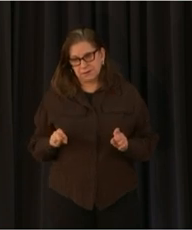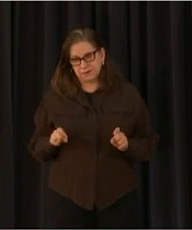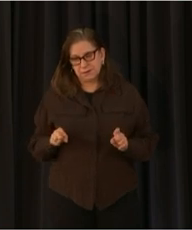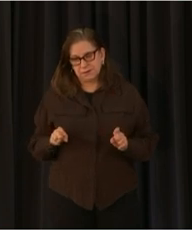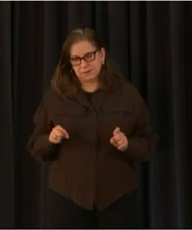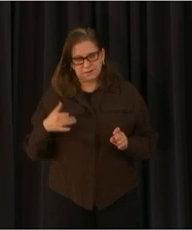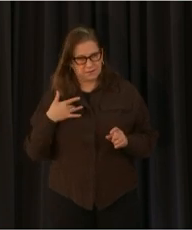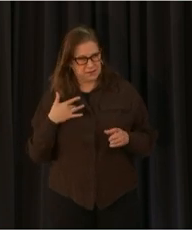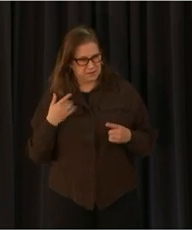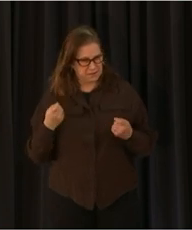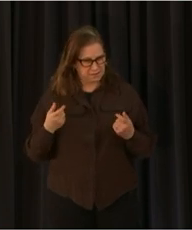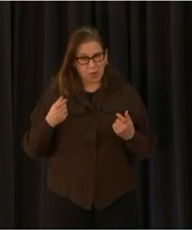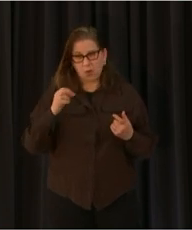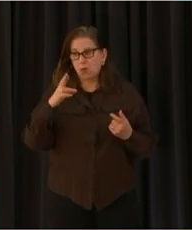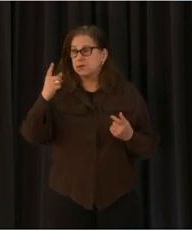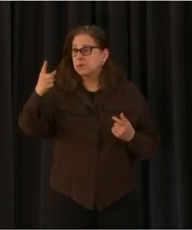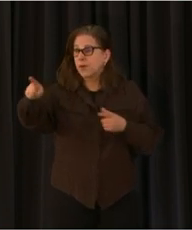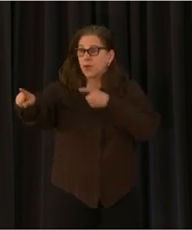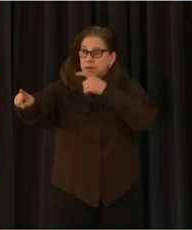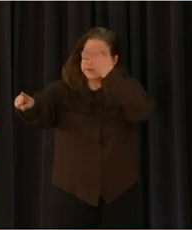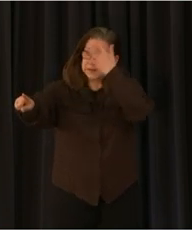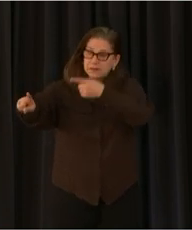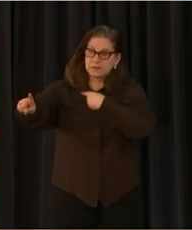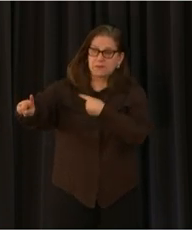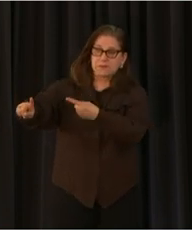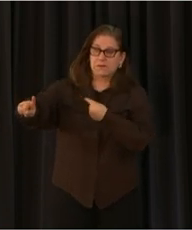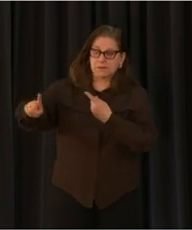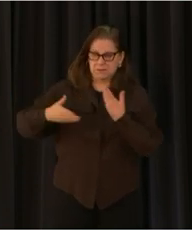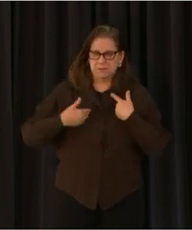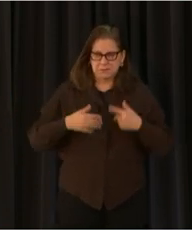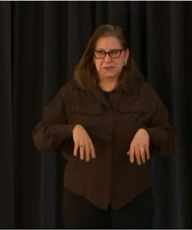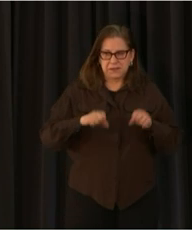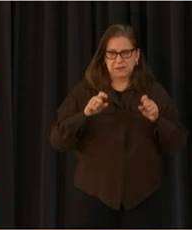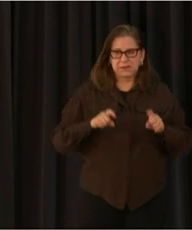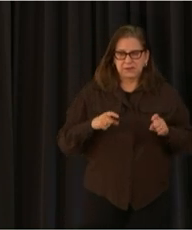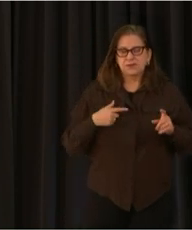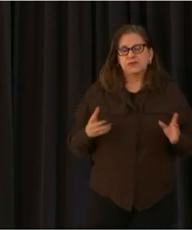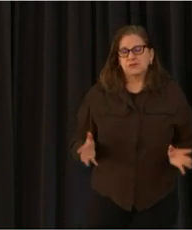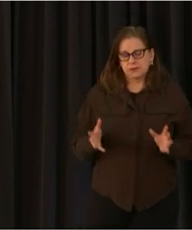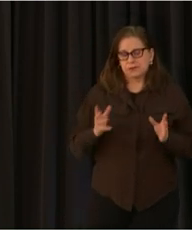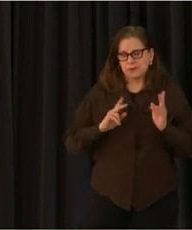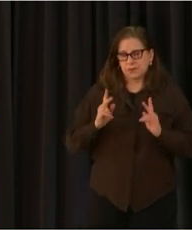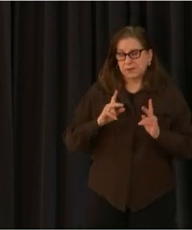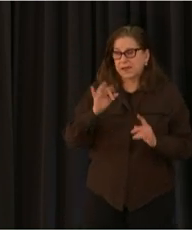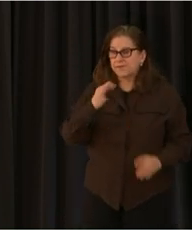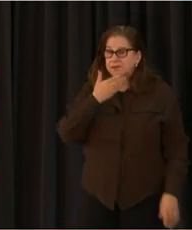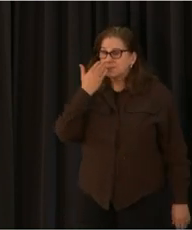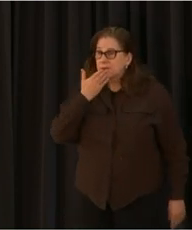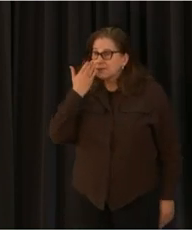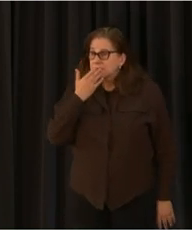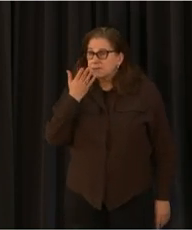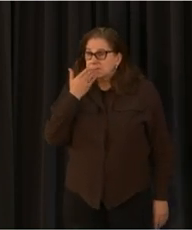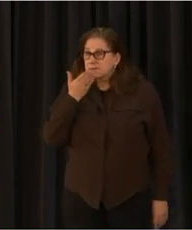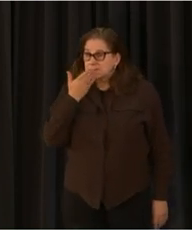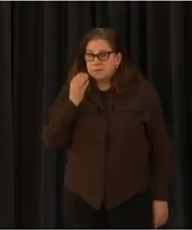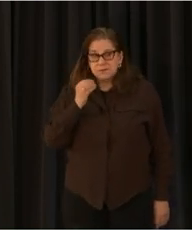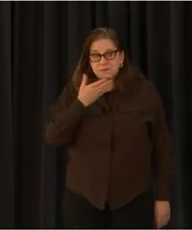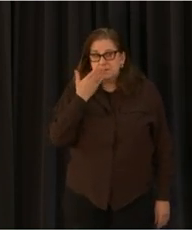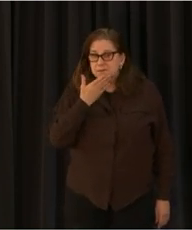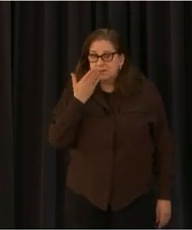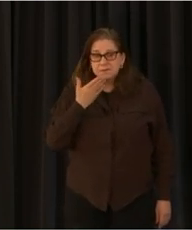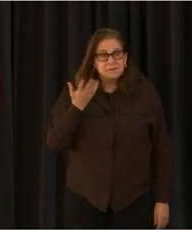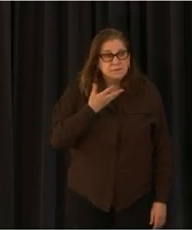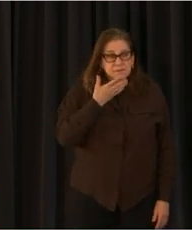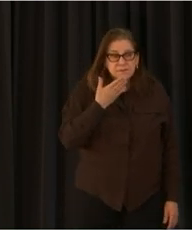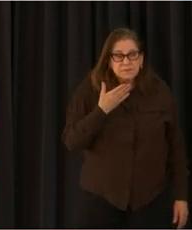the signs and symptoms of COVID-19 can be loss of taste and smell, a headache, generalized body aches,